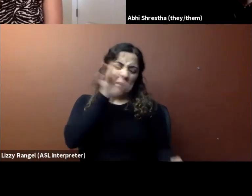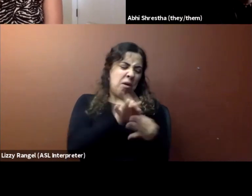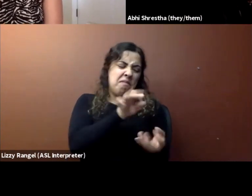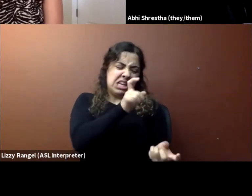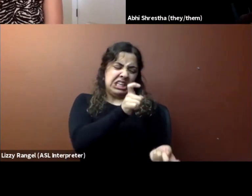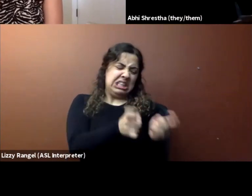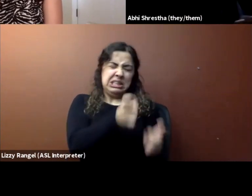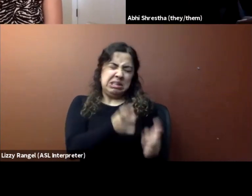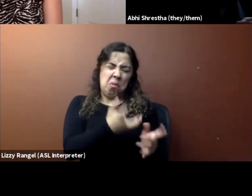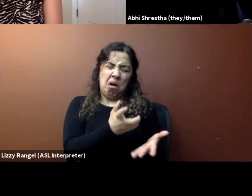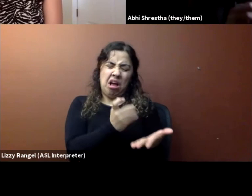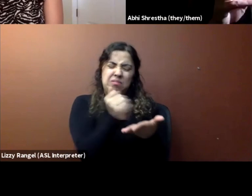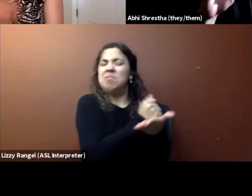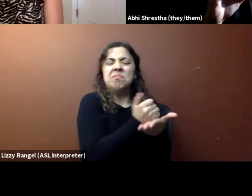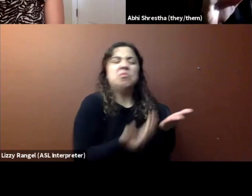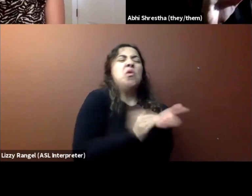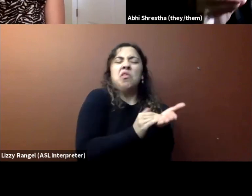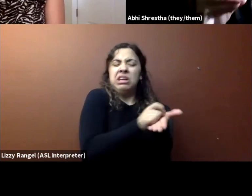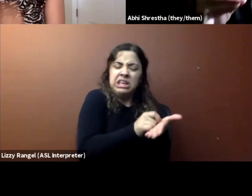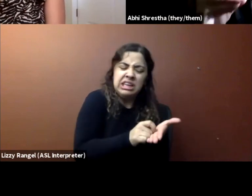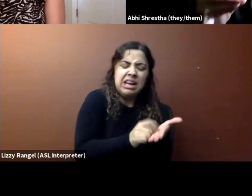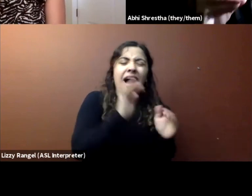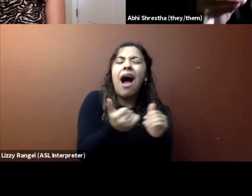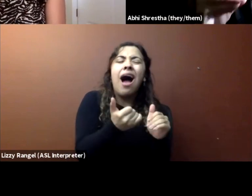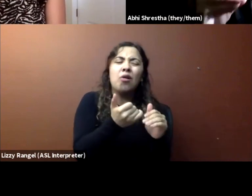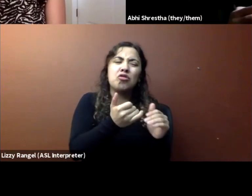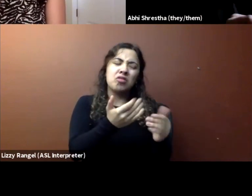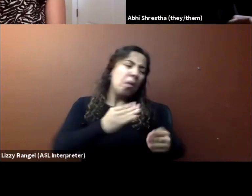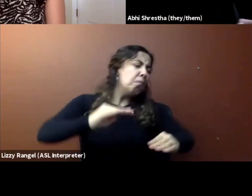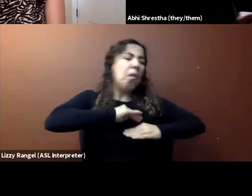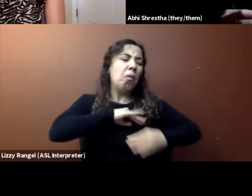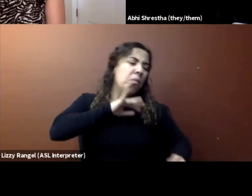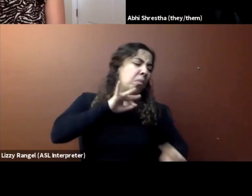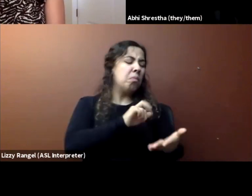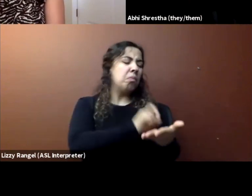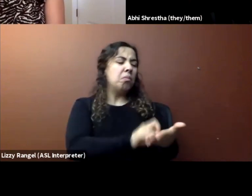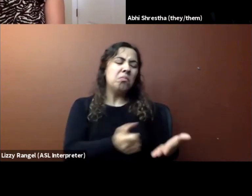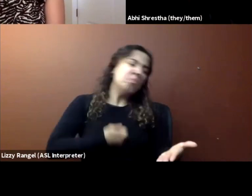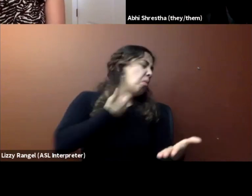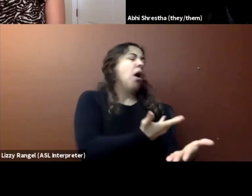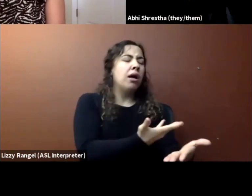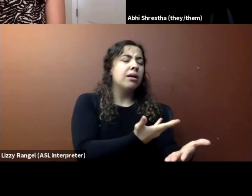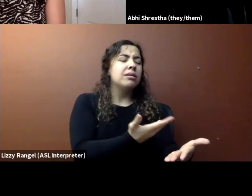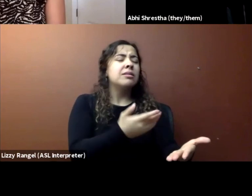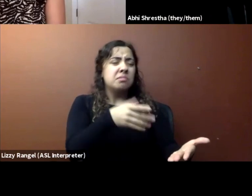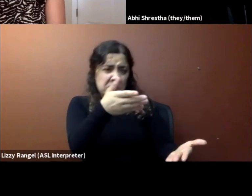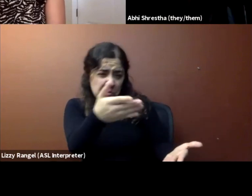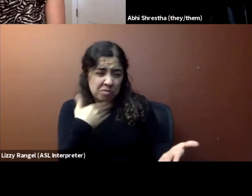talking a little bit with these exercises. These exercises are helping with that, but do you have any